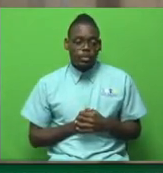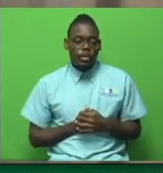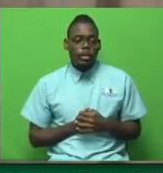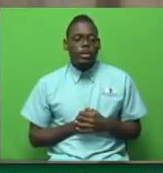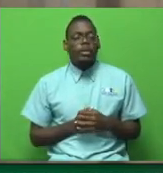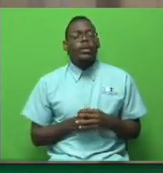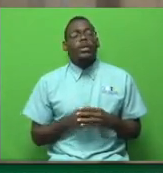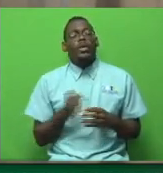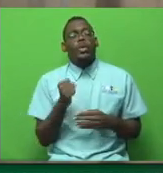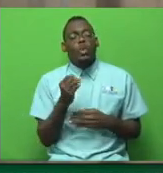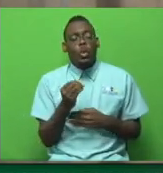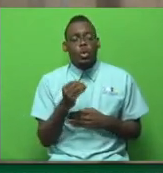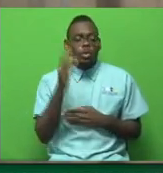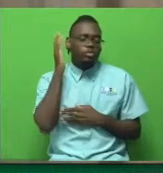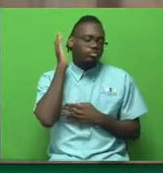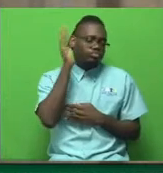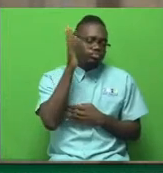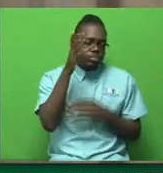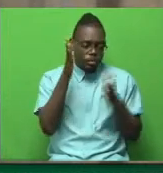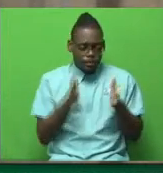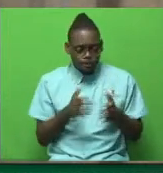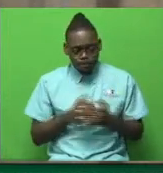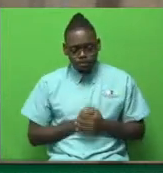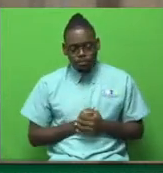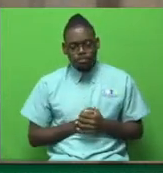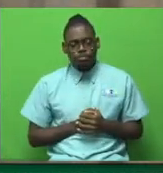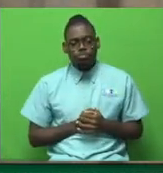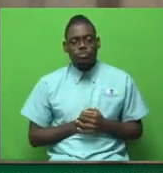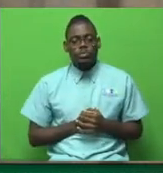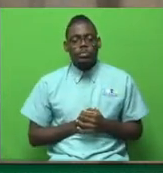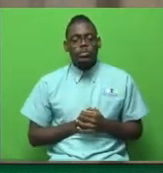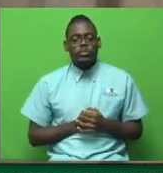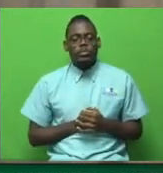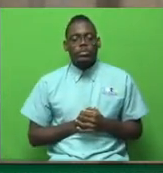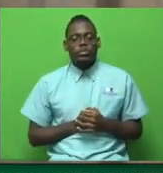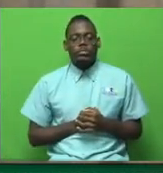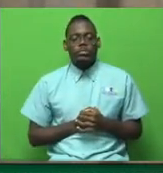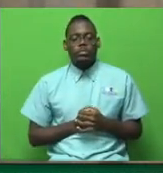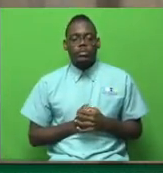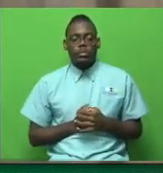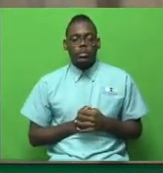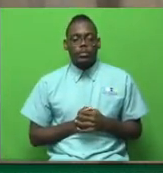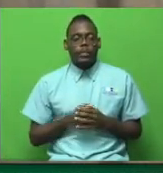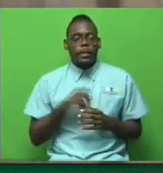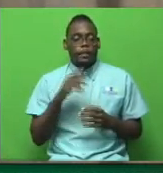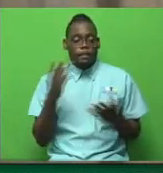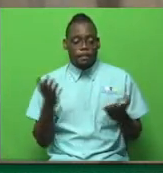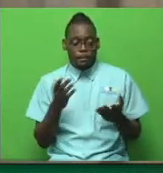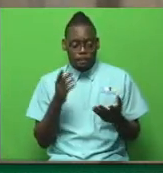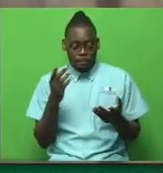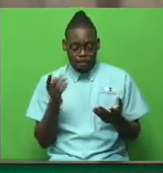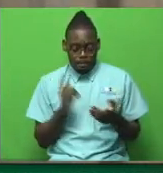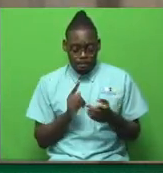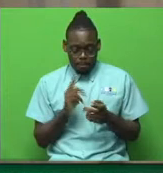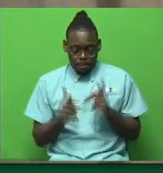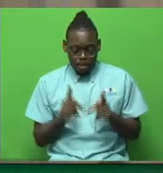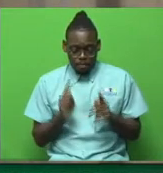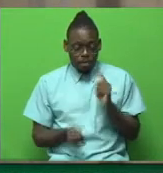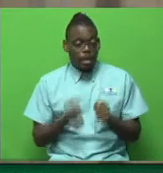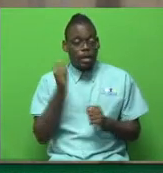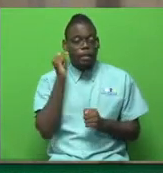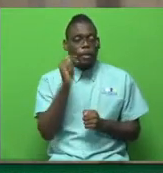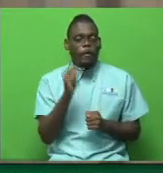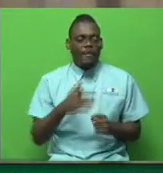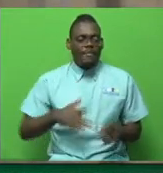Deputy speaker the disappointment faced by the disappointment that the people of Trinidad and Tobago are feeling